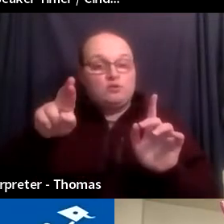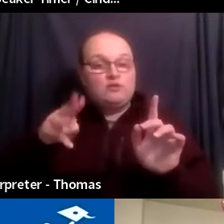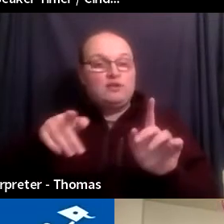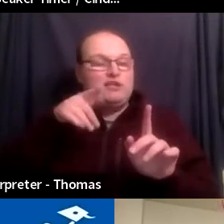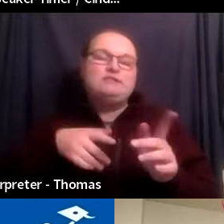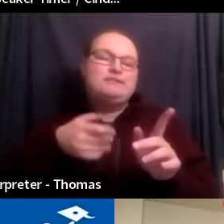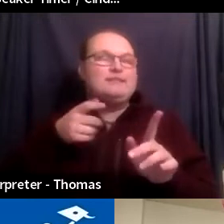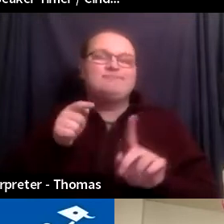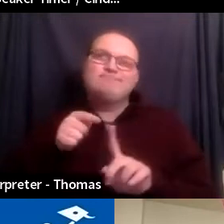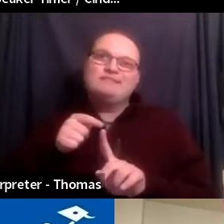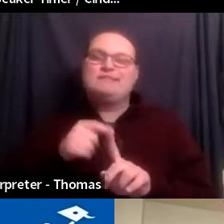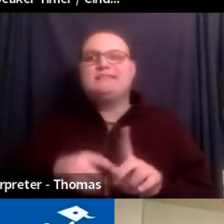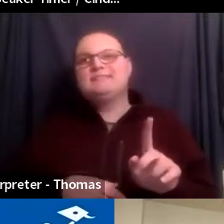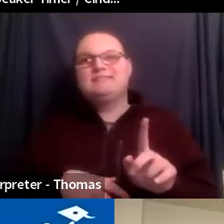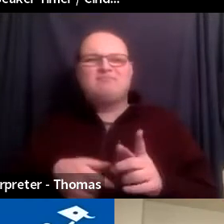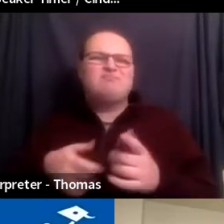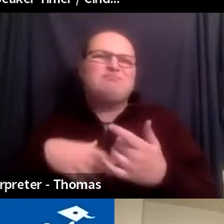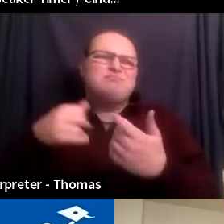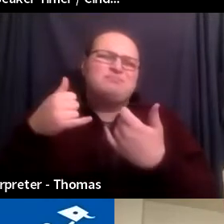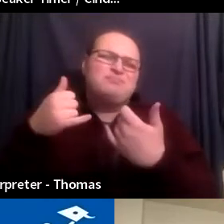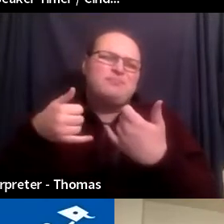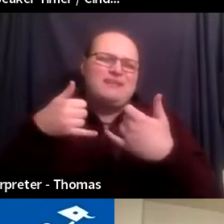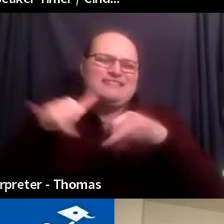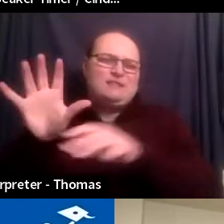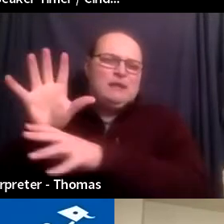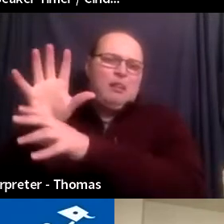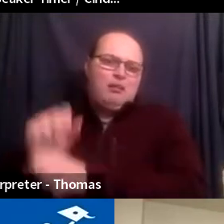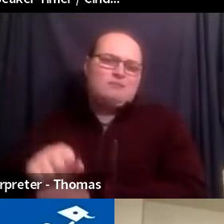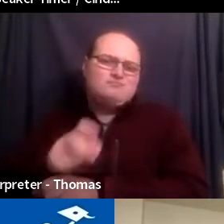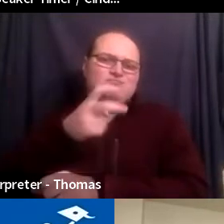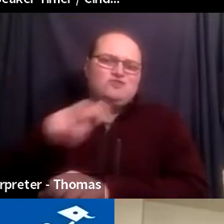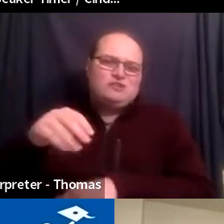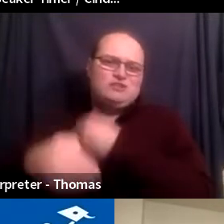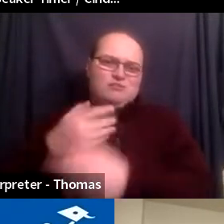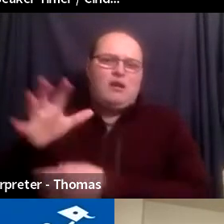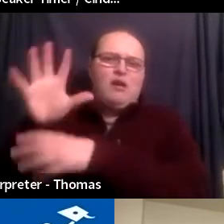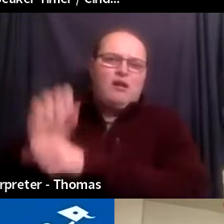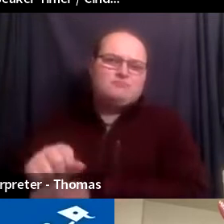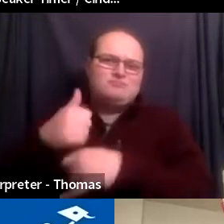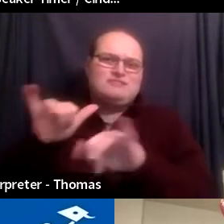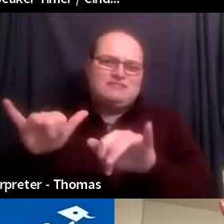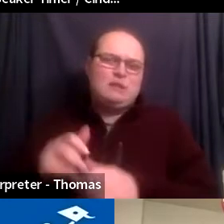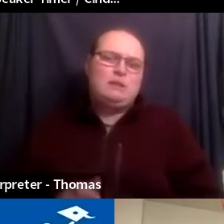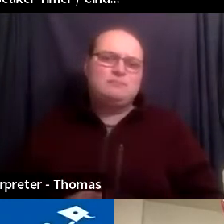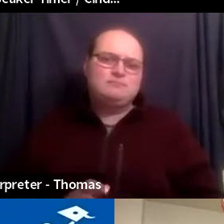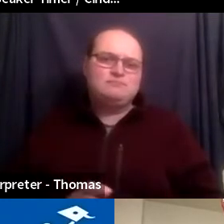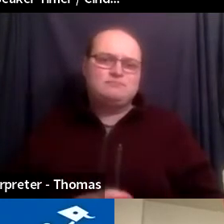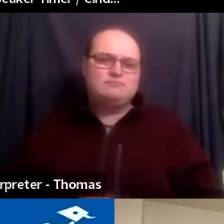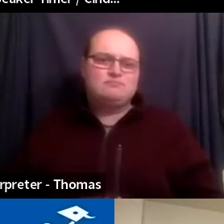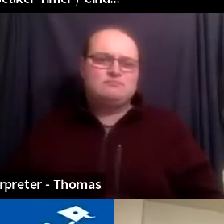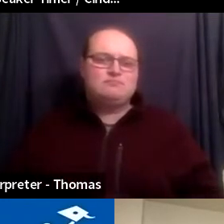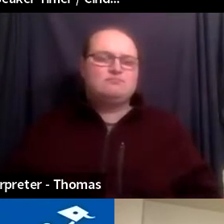bit getting used to the transition process. Even Woodmore, she's still scrolling through my